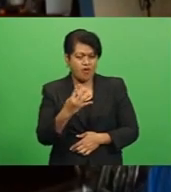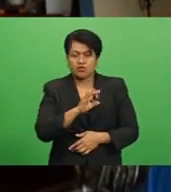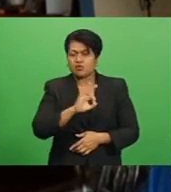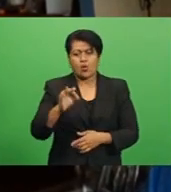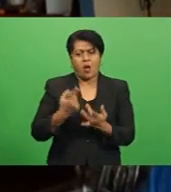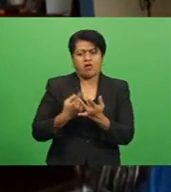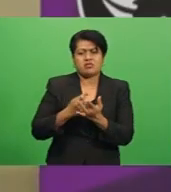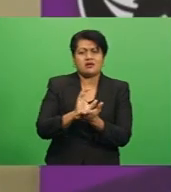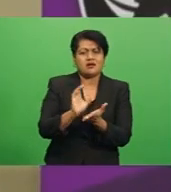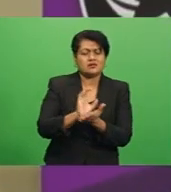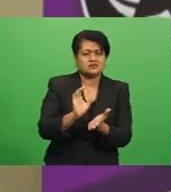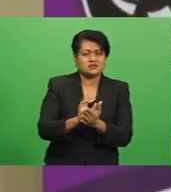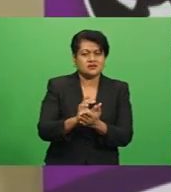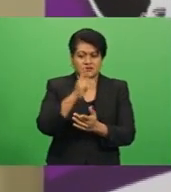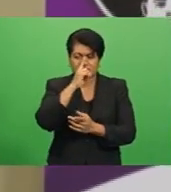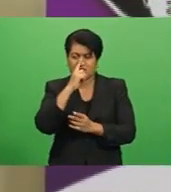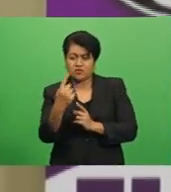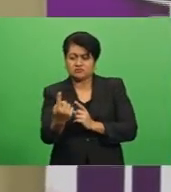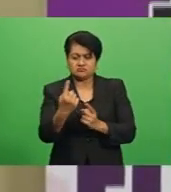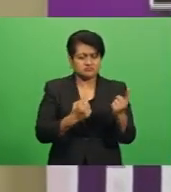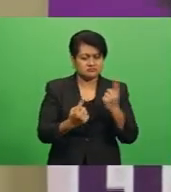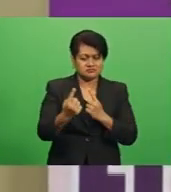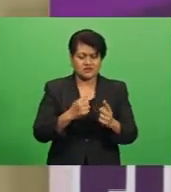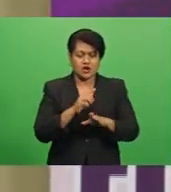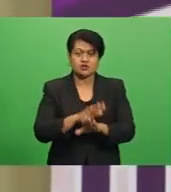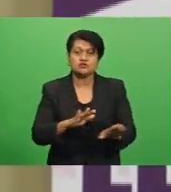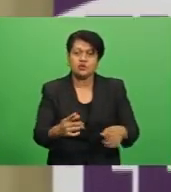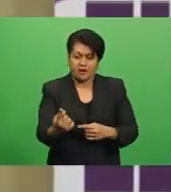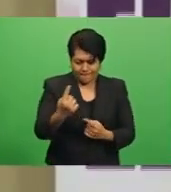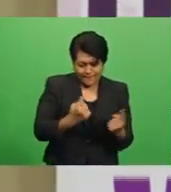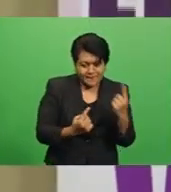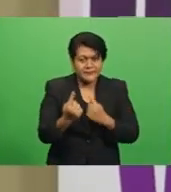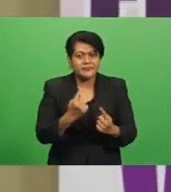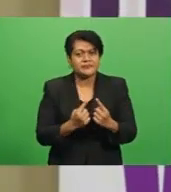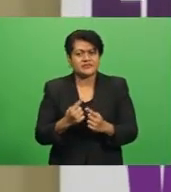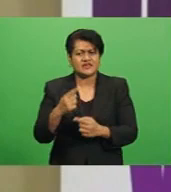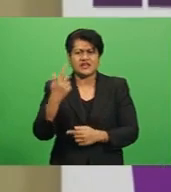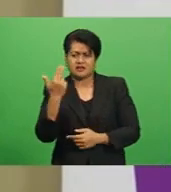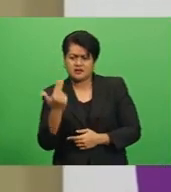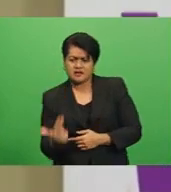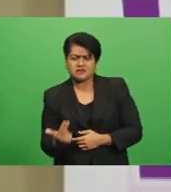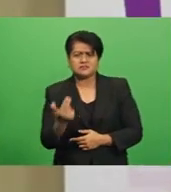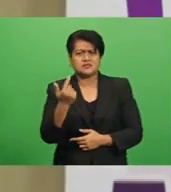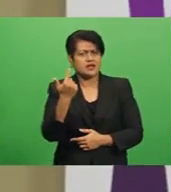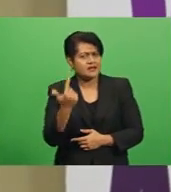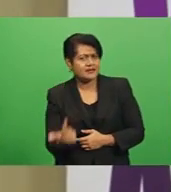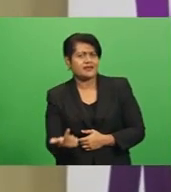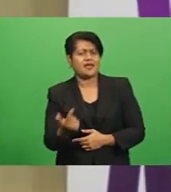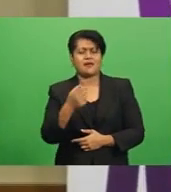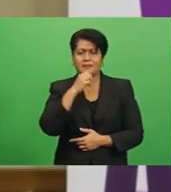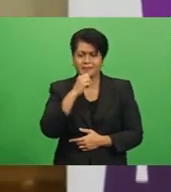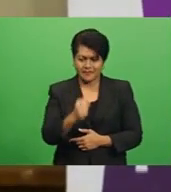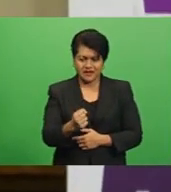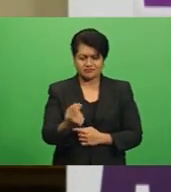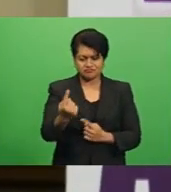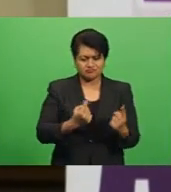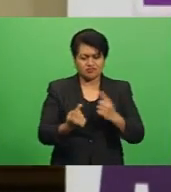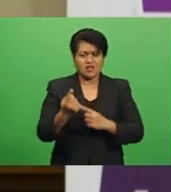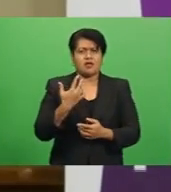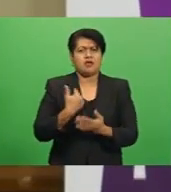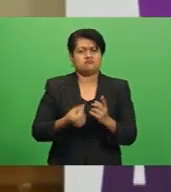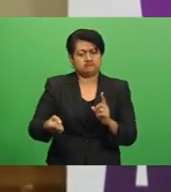that, people just came to us. The children started coming to us. So lesbian and gay men started coming to us also when there was harassment,